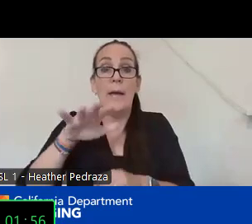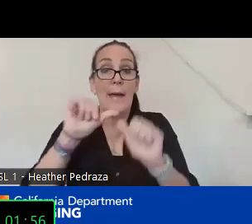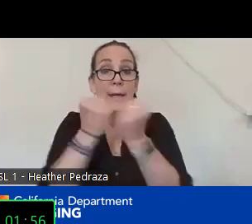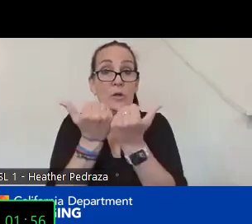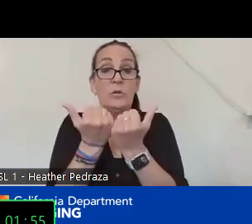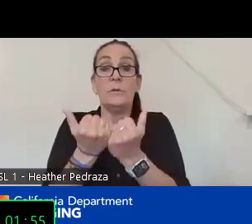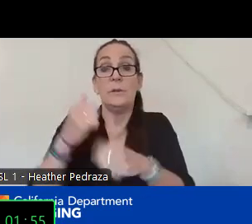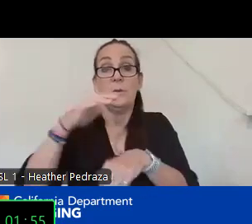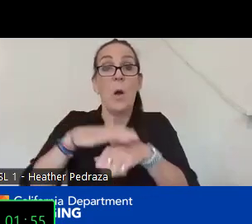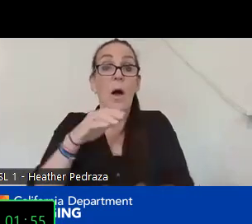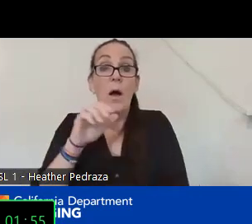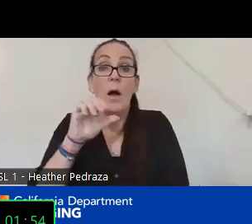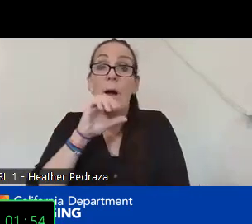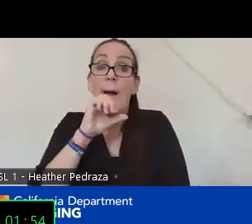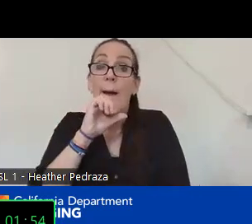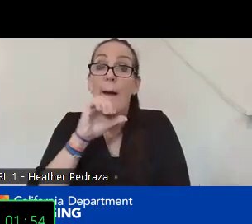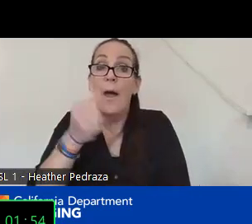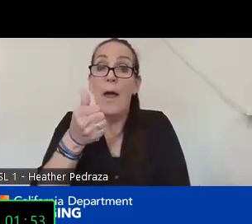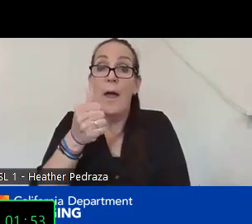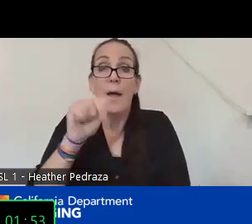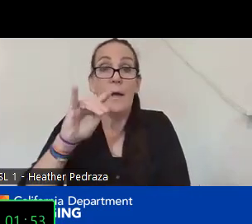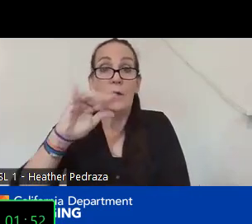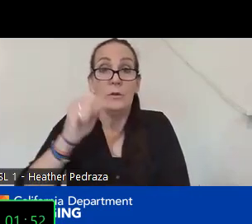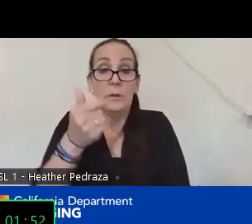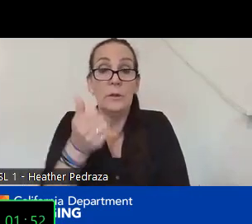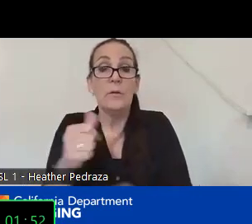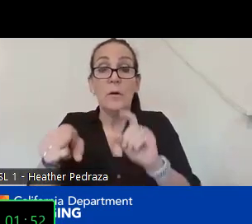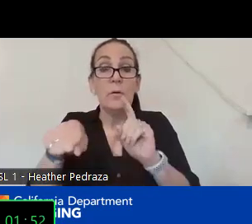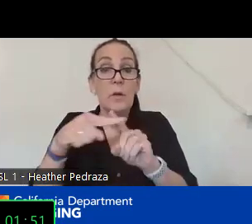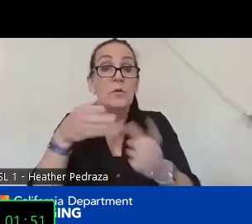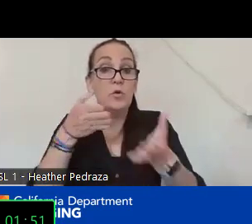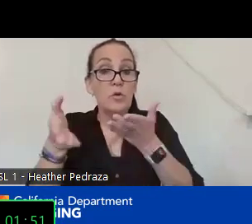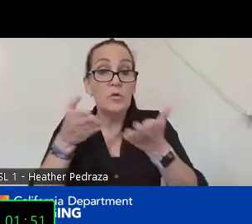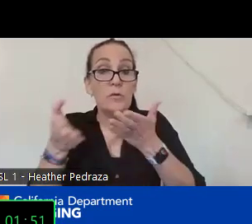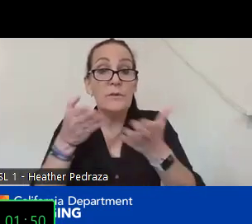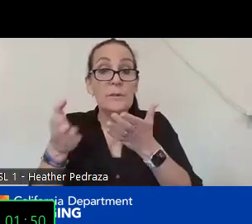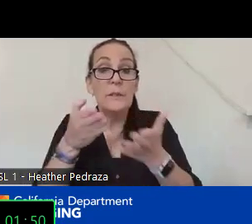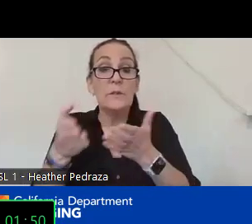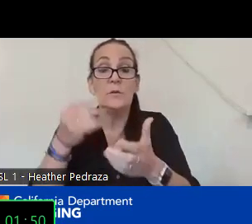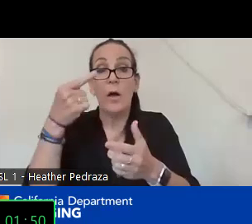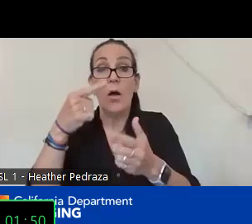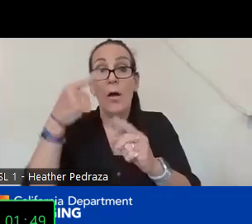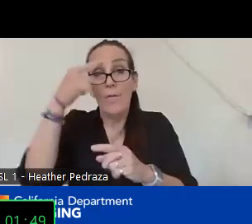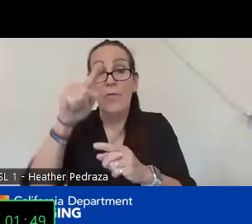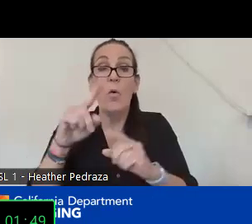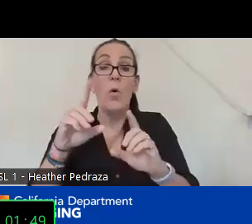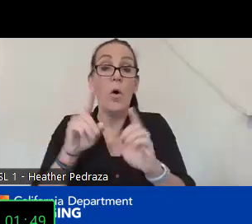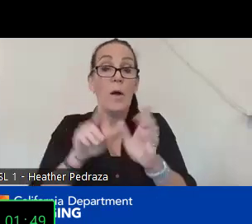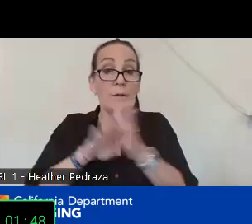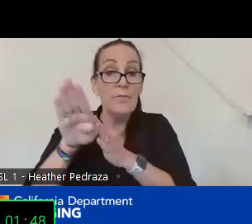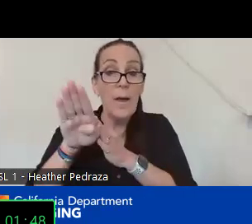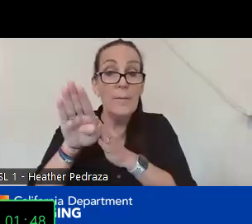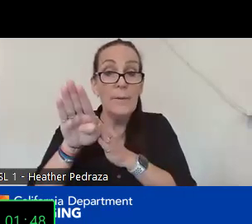and services for developmental and intellectually disabled